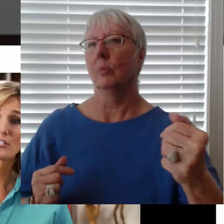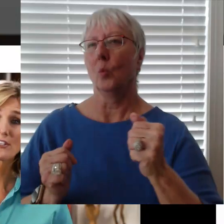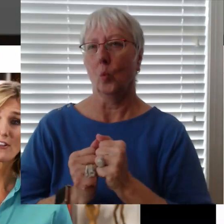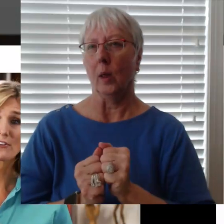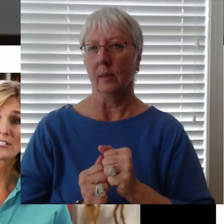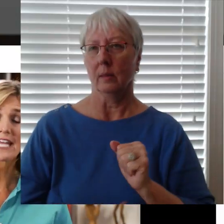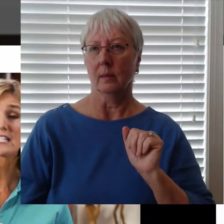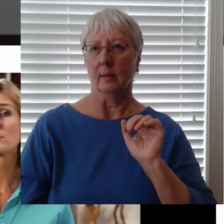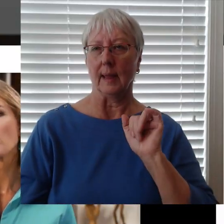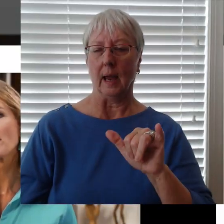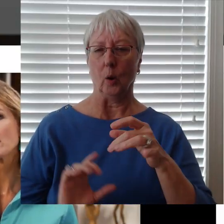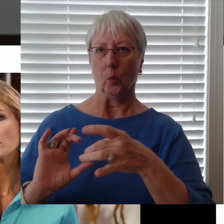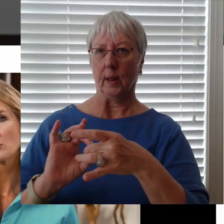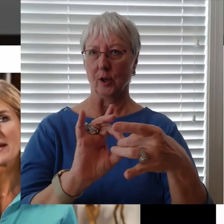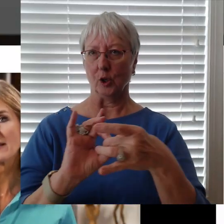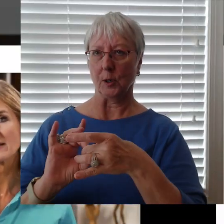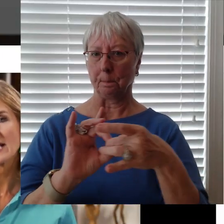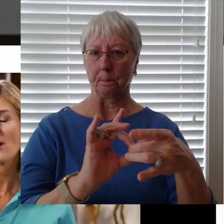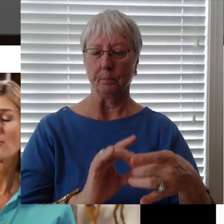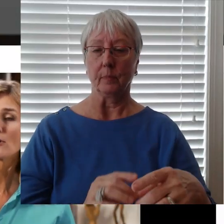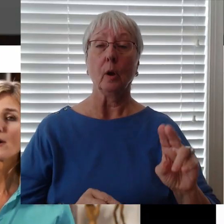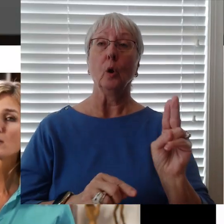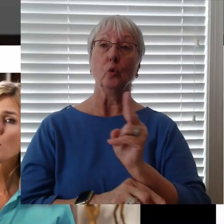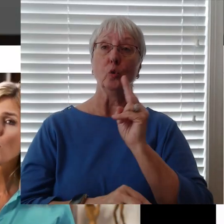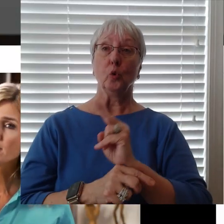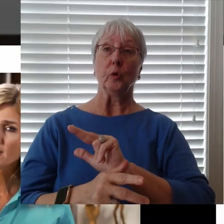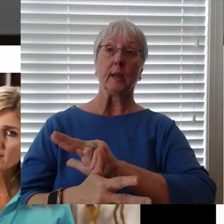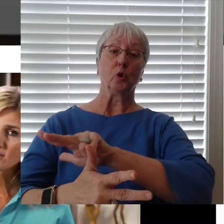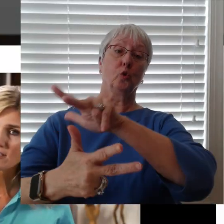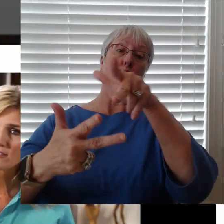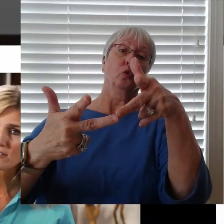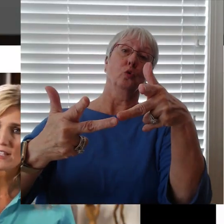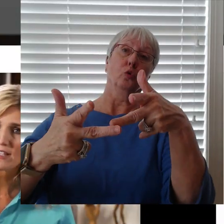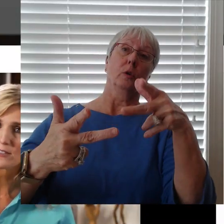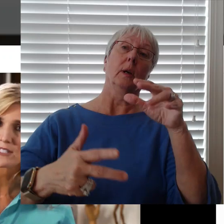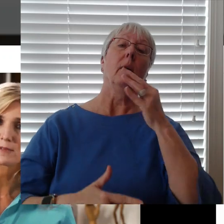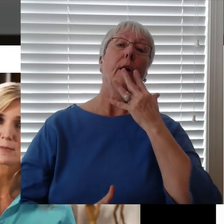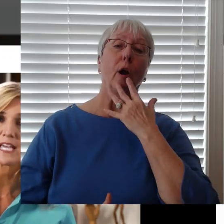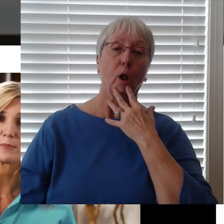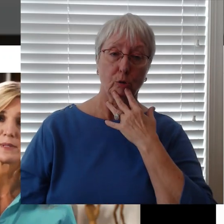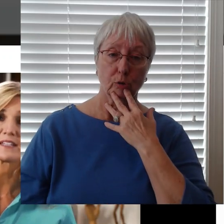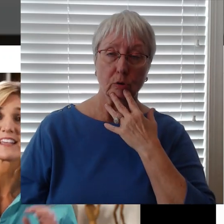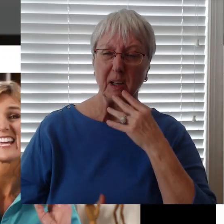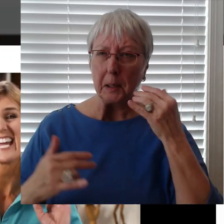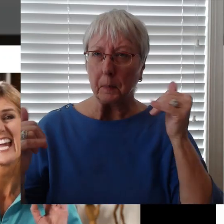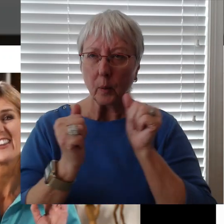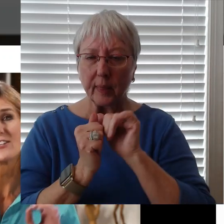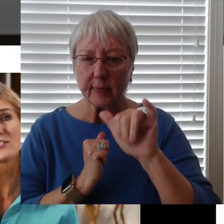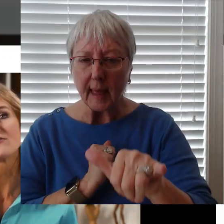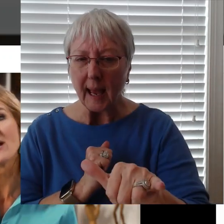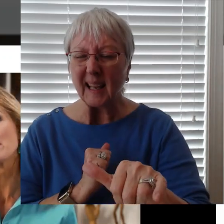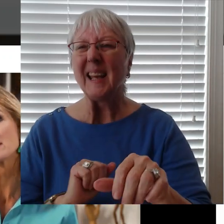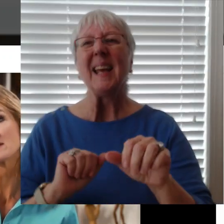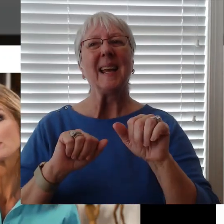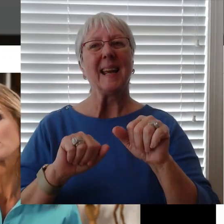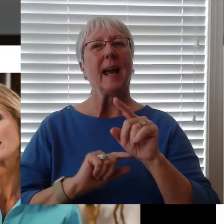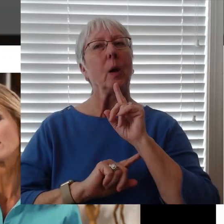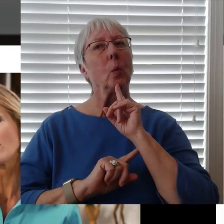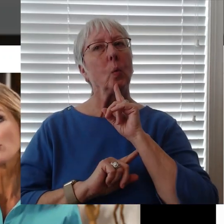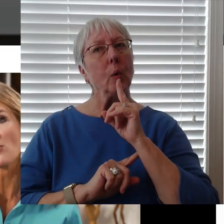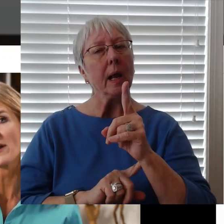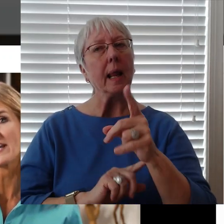Using tertiary colors and exploring a neutral palette requires more attention to the value system in a piece and the use of vibrancy